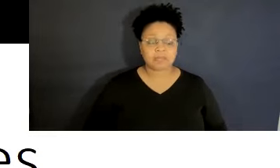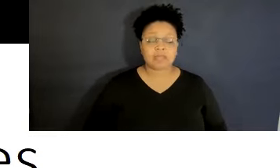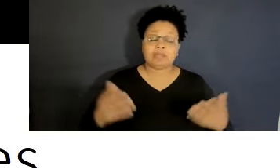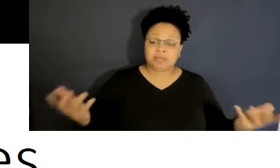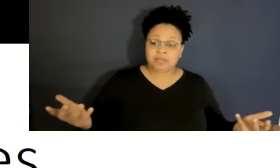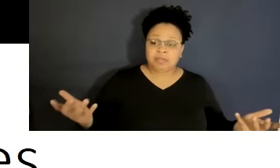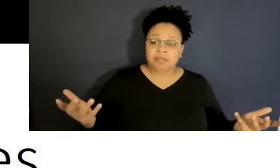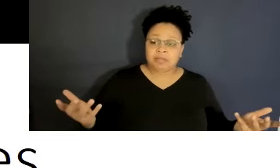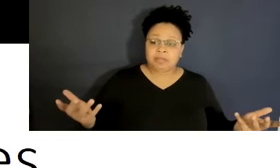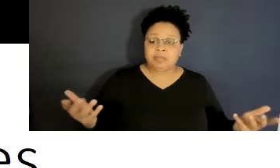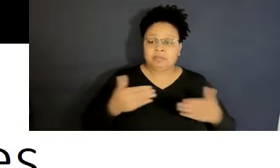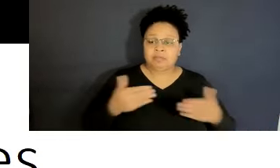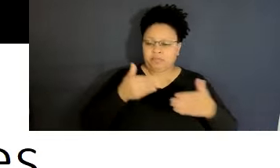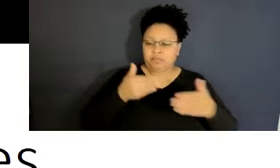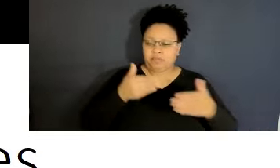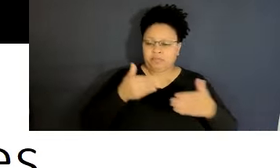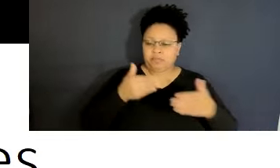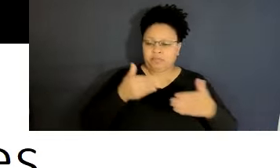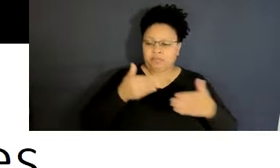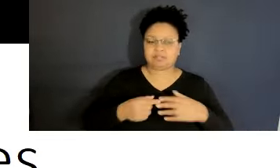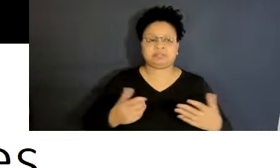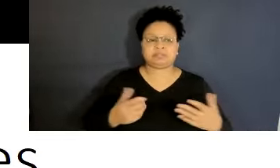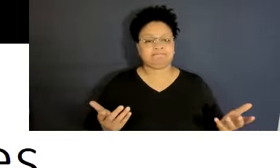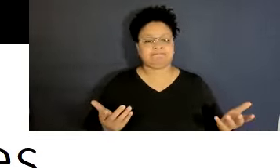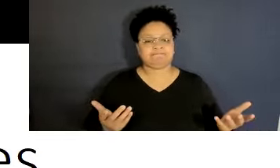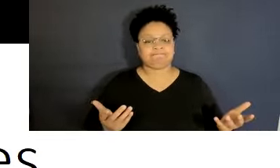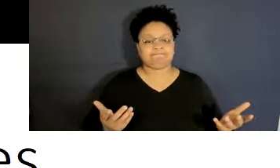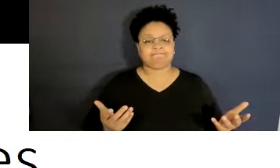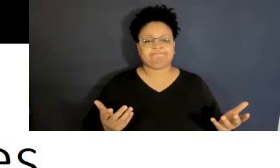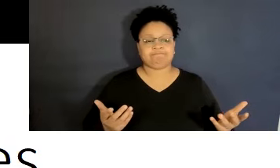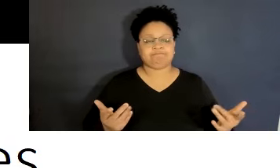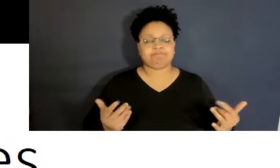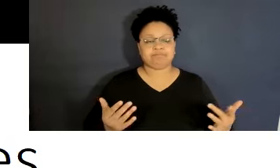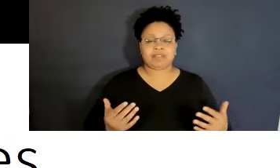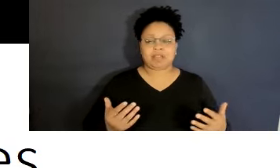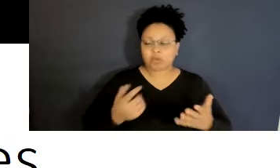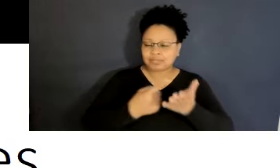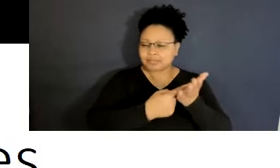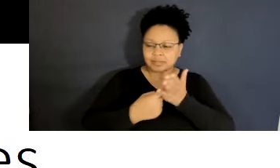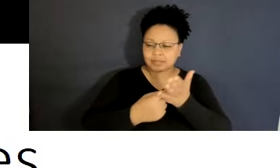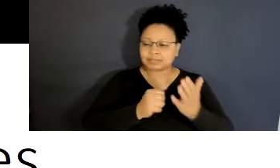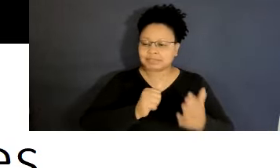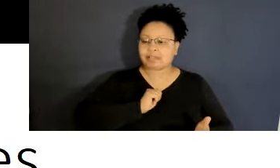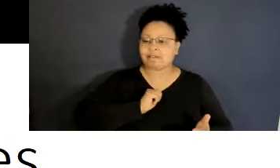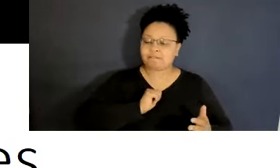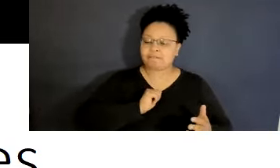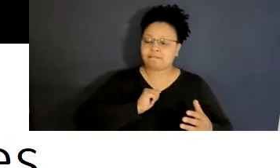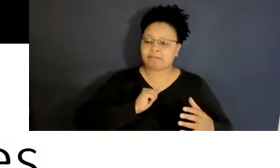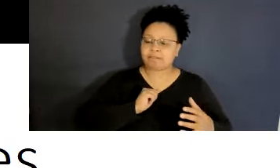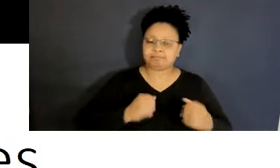So before we begin, I want to talk a little bit about the self-advocacy movement in the United States.